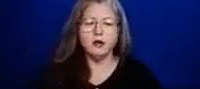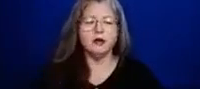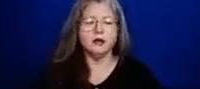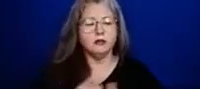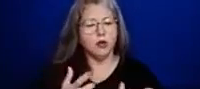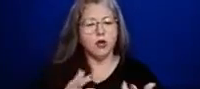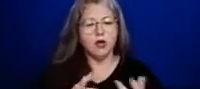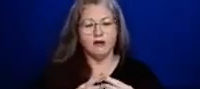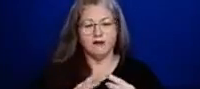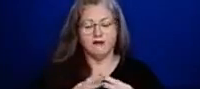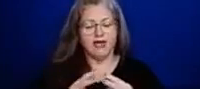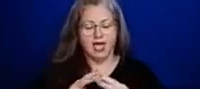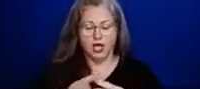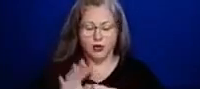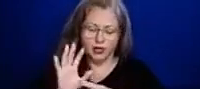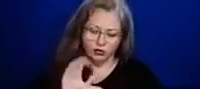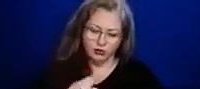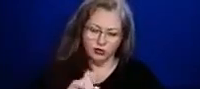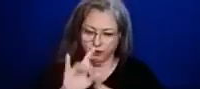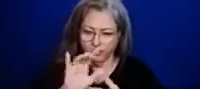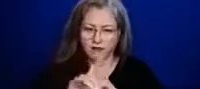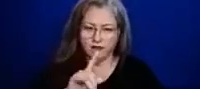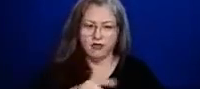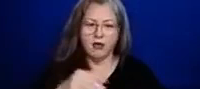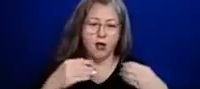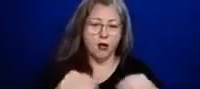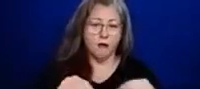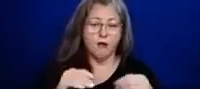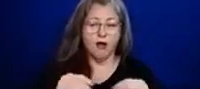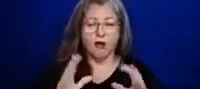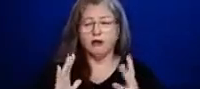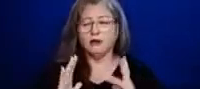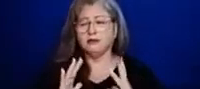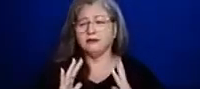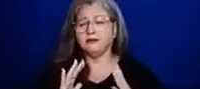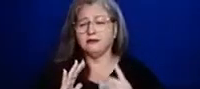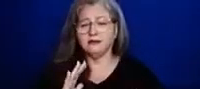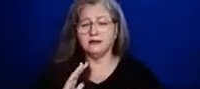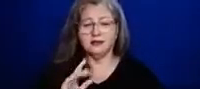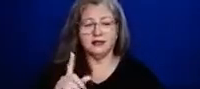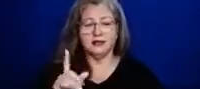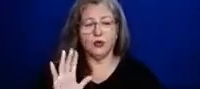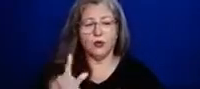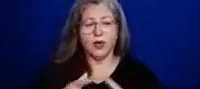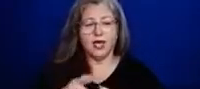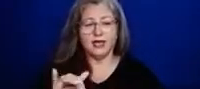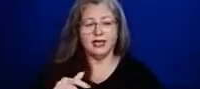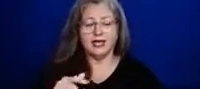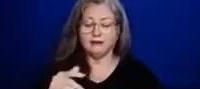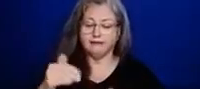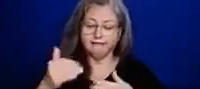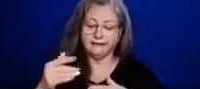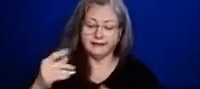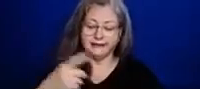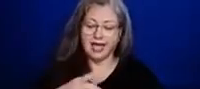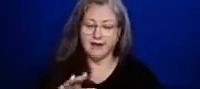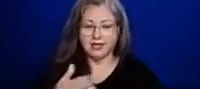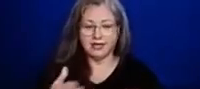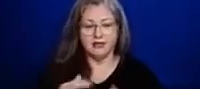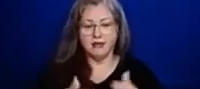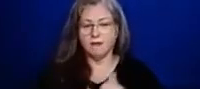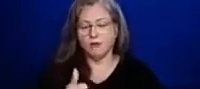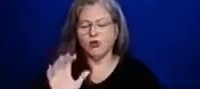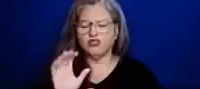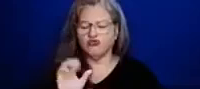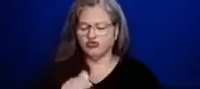it's very traditional. It has, the market is just wonderful when Día de Muertos approaches. It's the most traditional